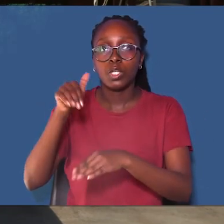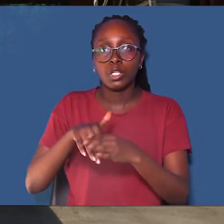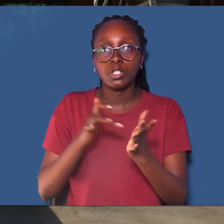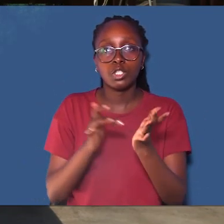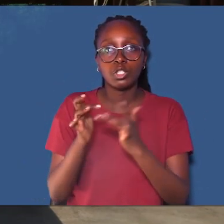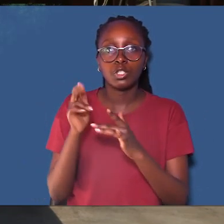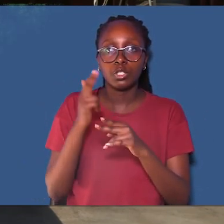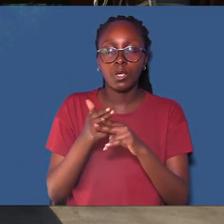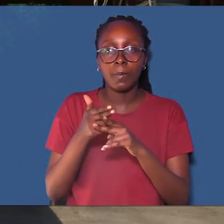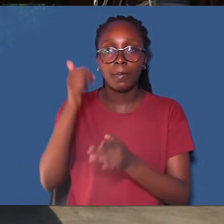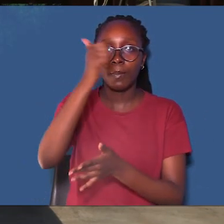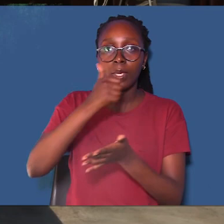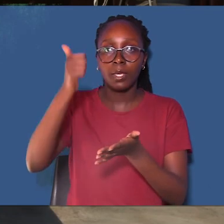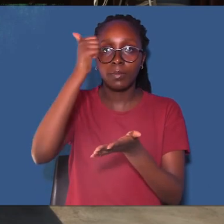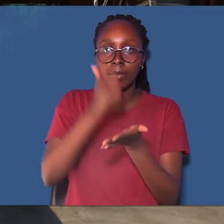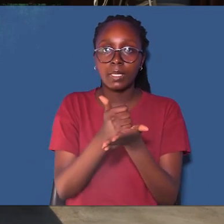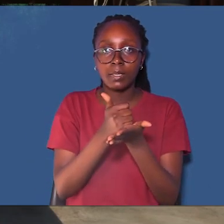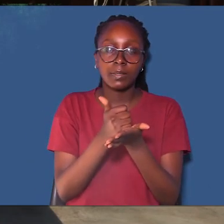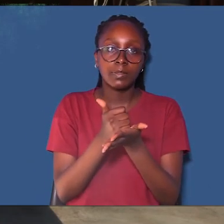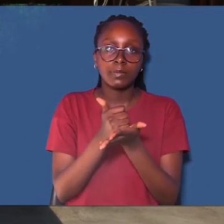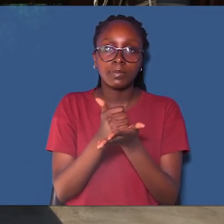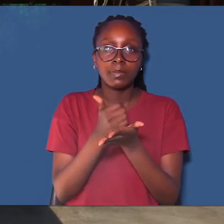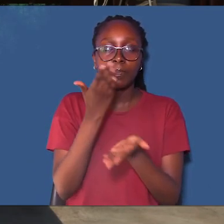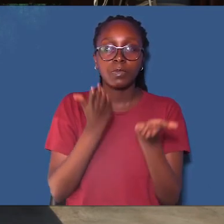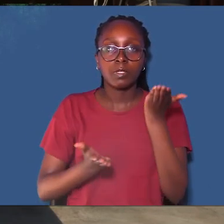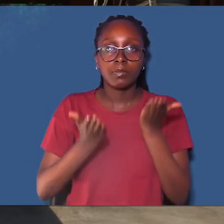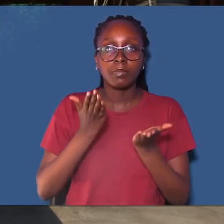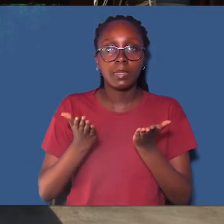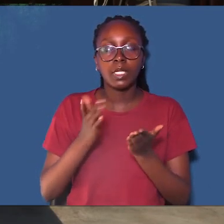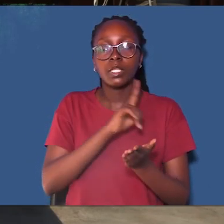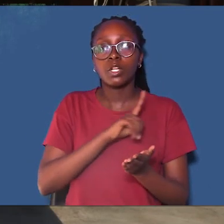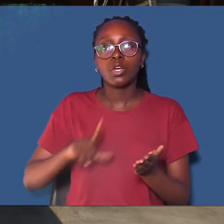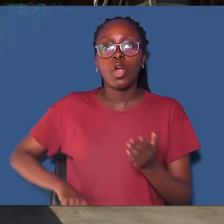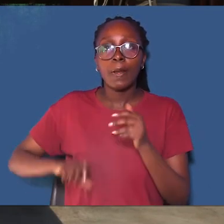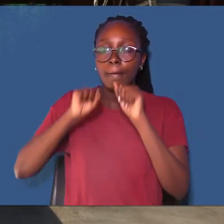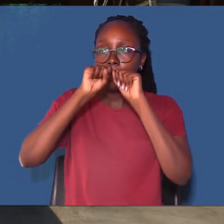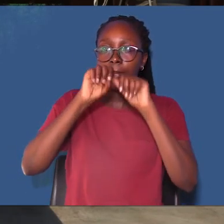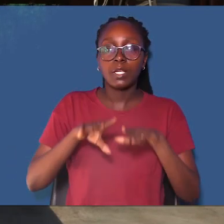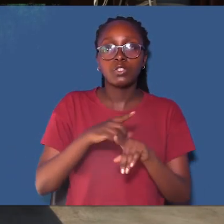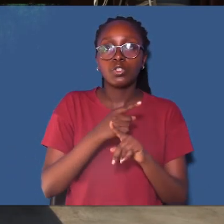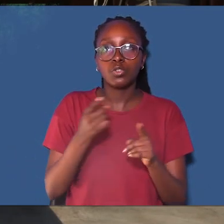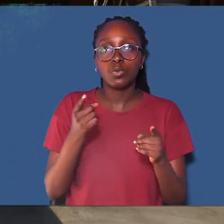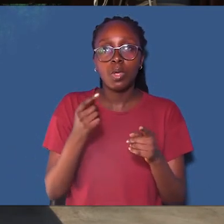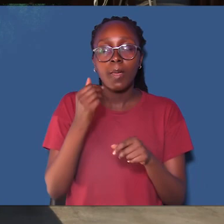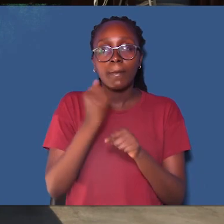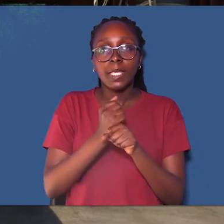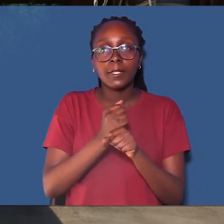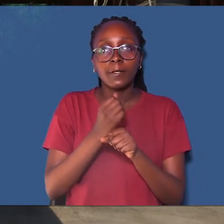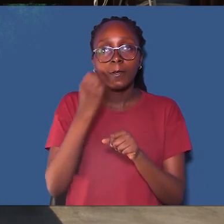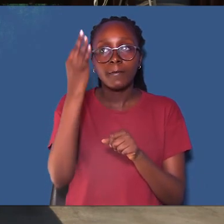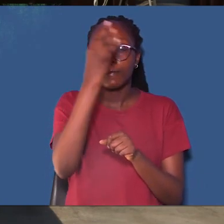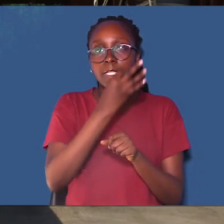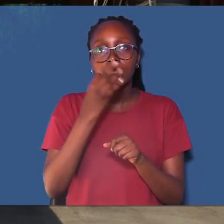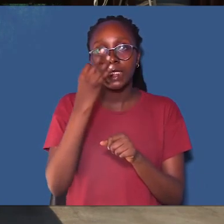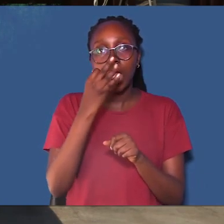Amen. Amen. May the Lord bless you and cause His face to shine upon you